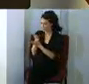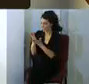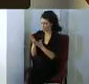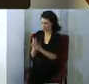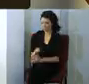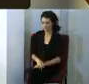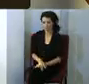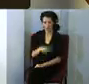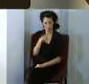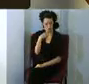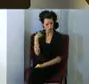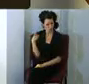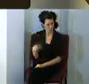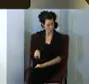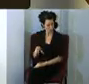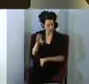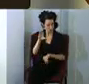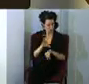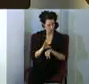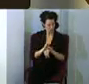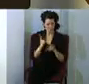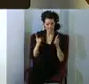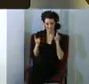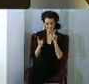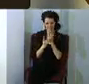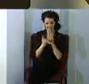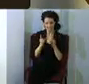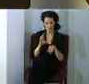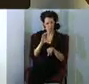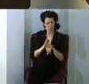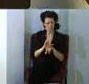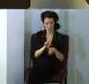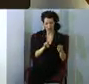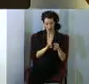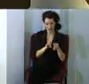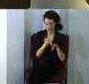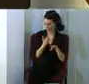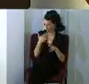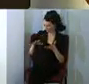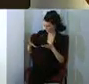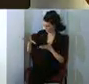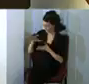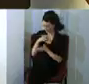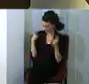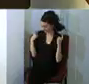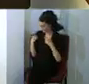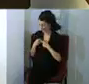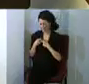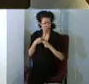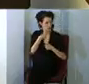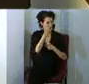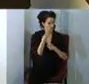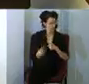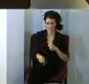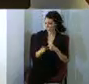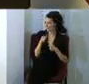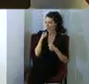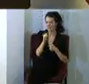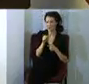Russian evangelical church meeting in the chapel. And so it really was very confusing. I knew I was not in Kansas